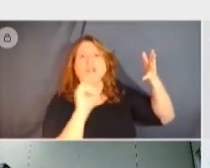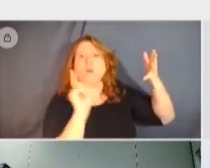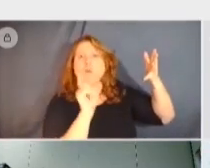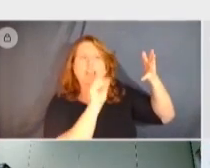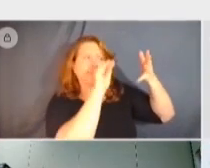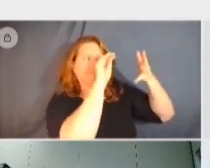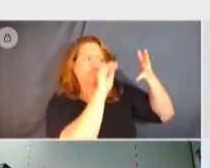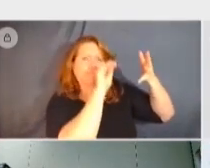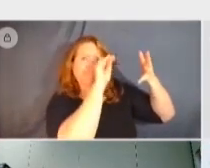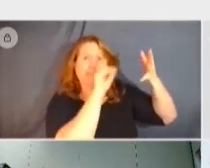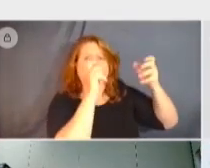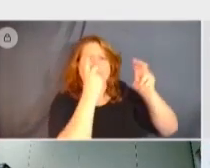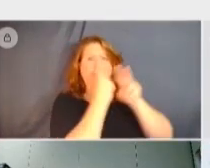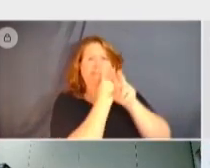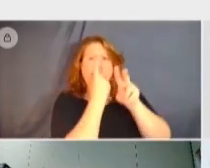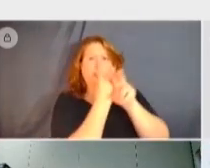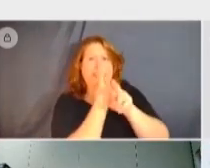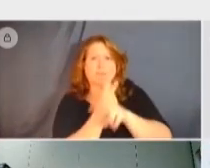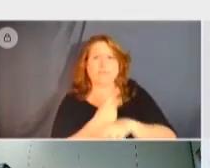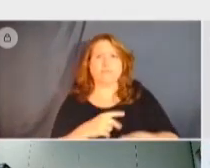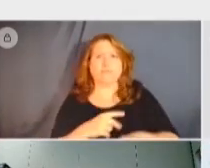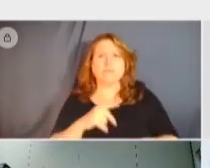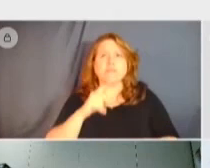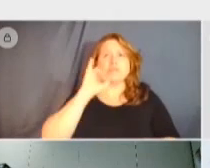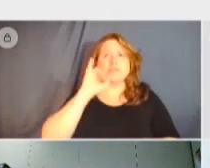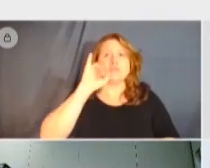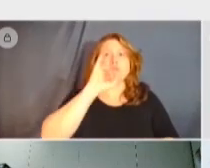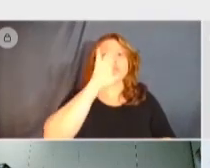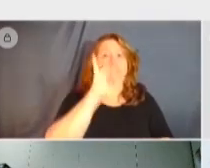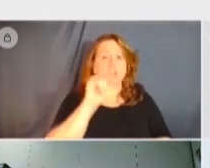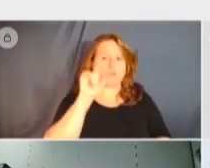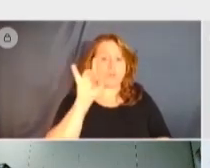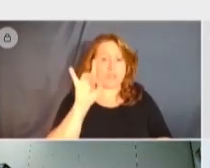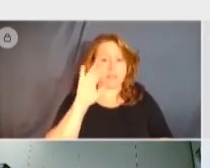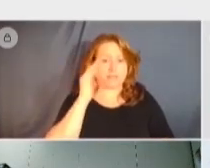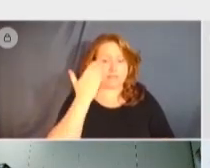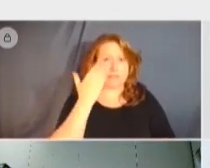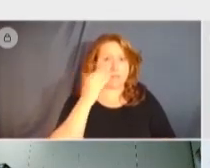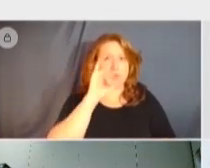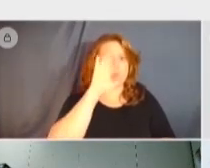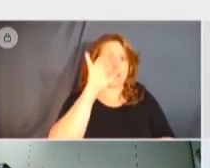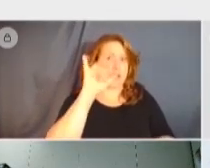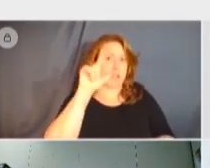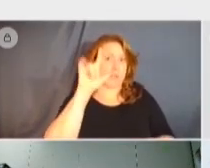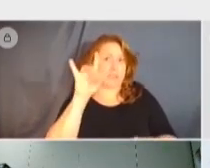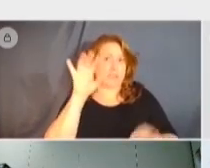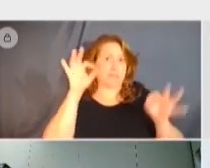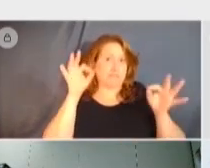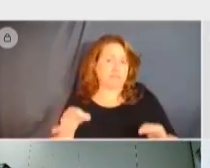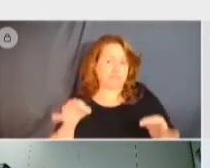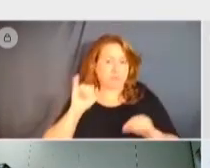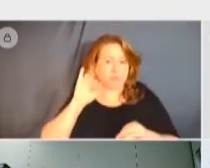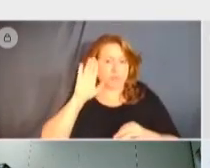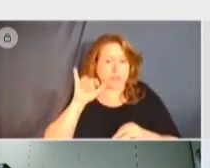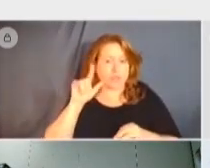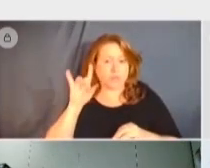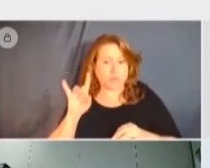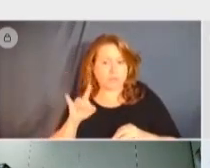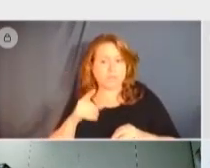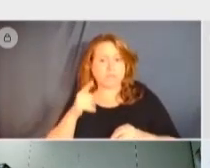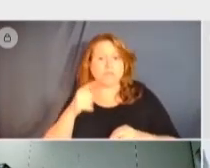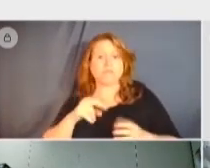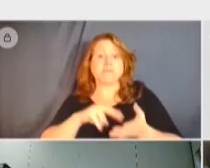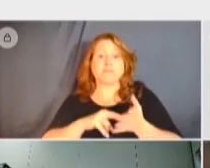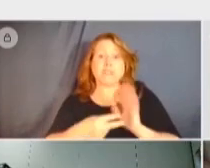28th? All right. Oh, all right. Still good. Bob? Yes? Bob, in order to expedite this, will we have the wording in